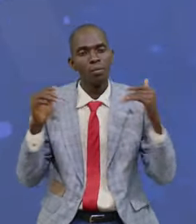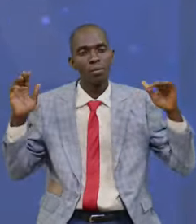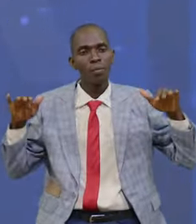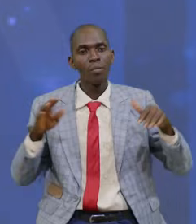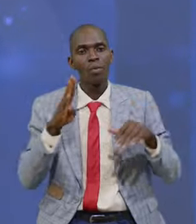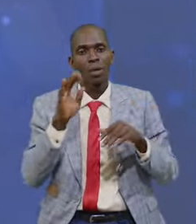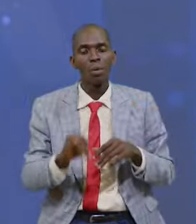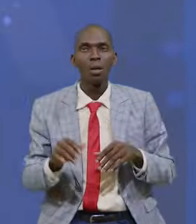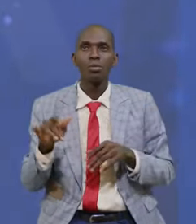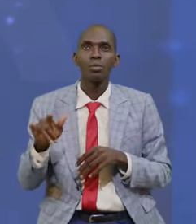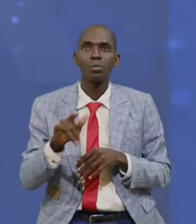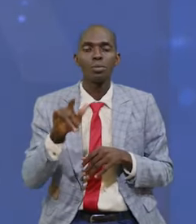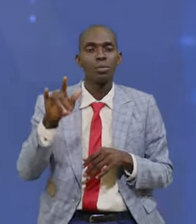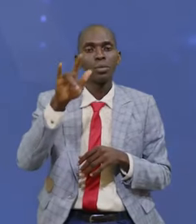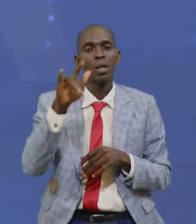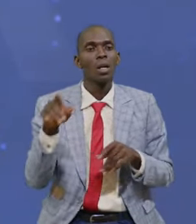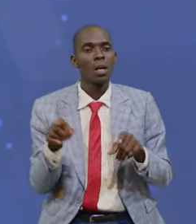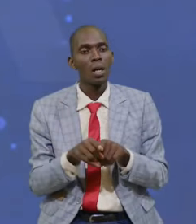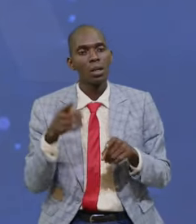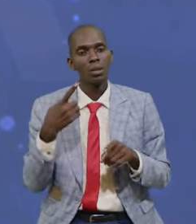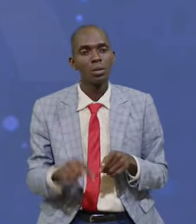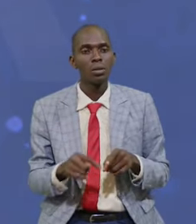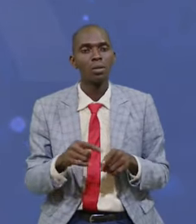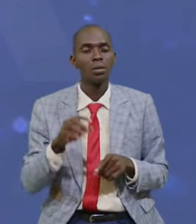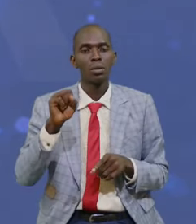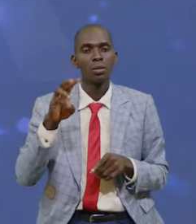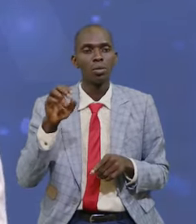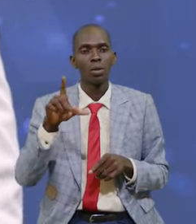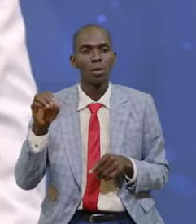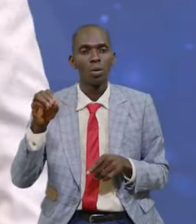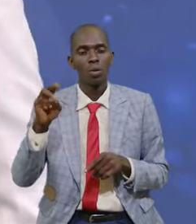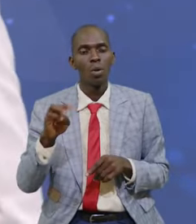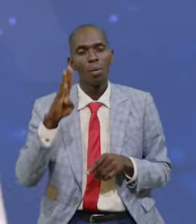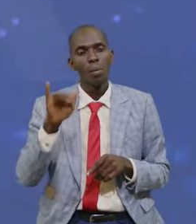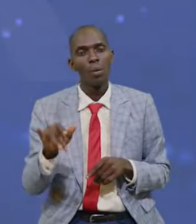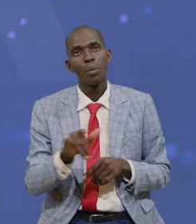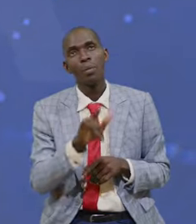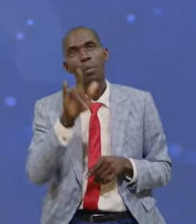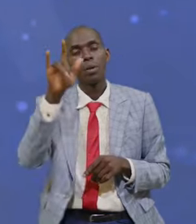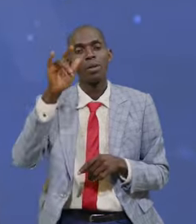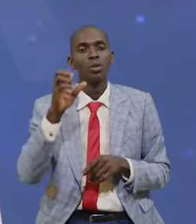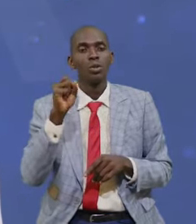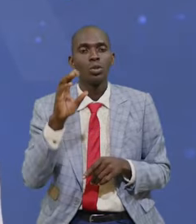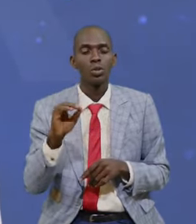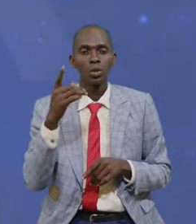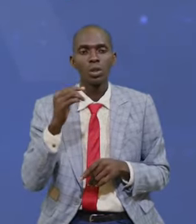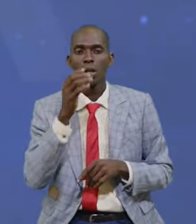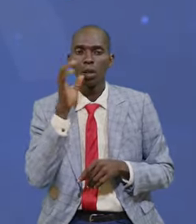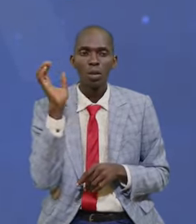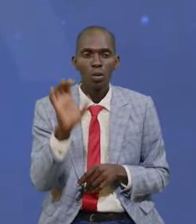wandering, as the swallow by flying, so the curse